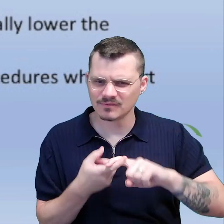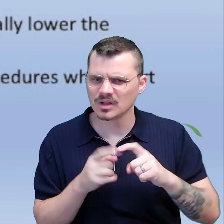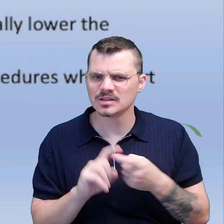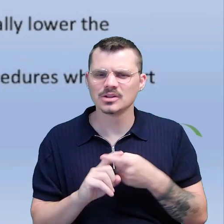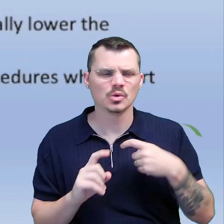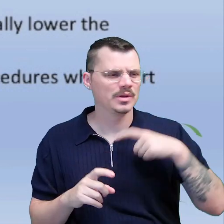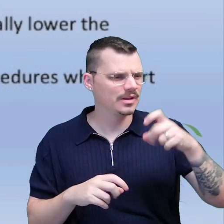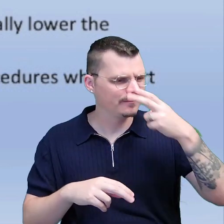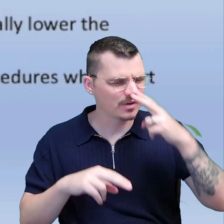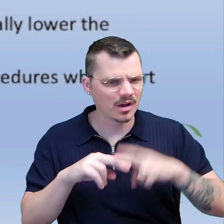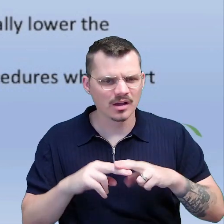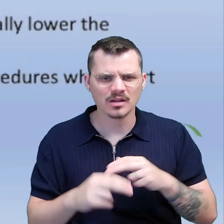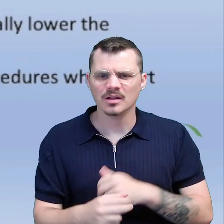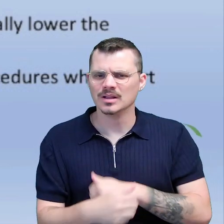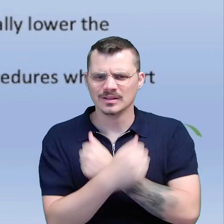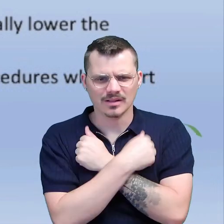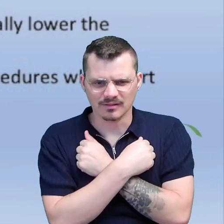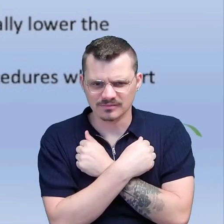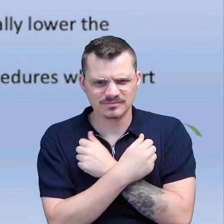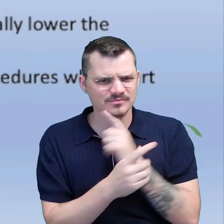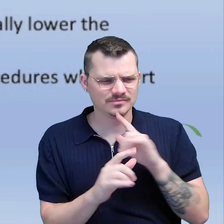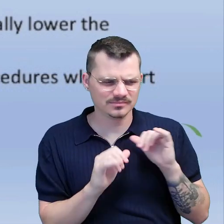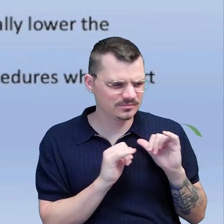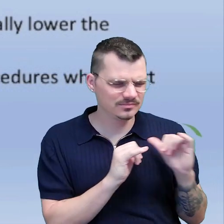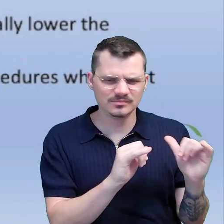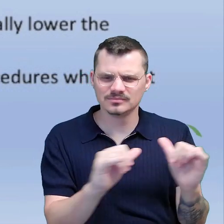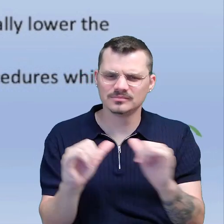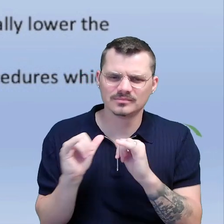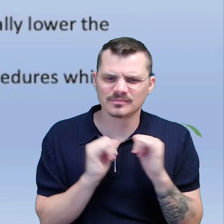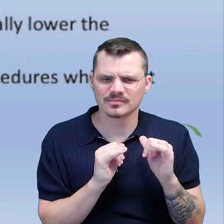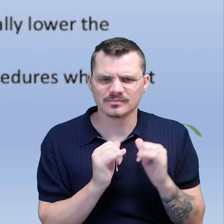need fun, we need love, like anybody else.